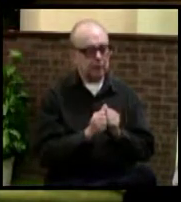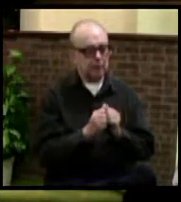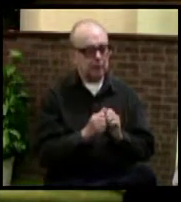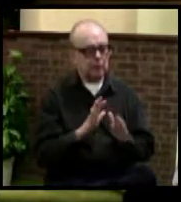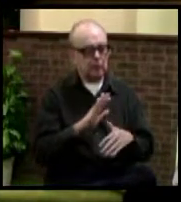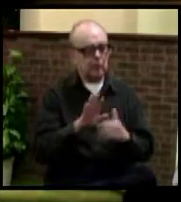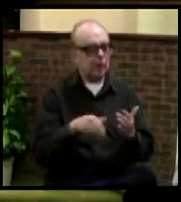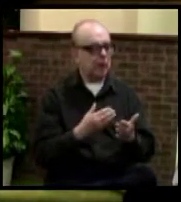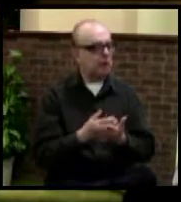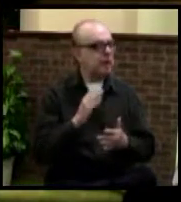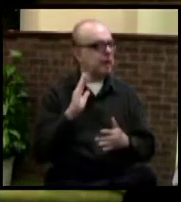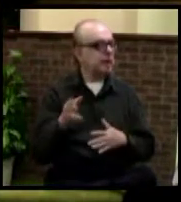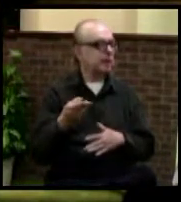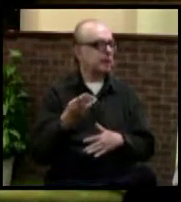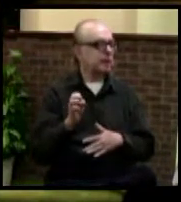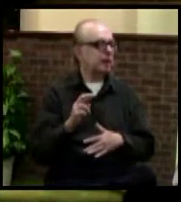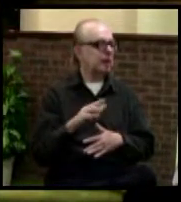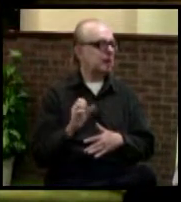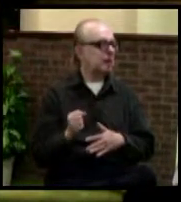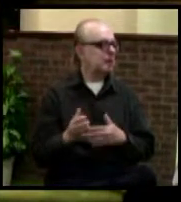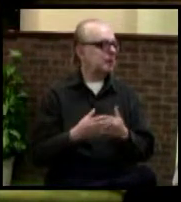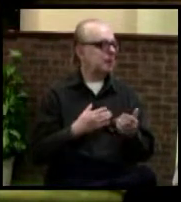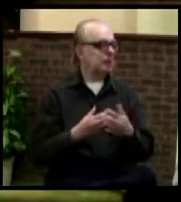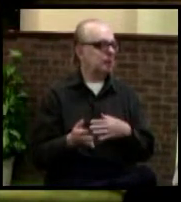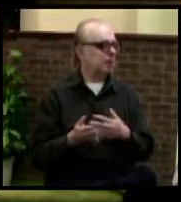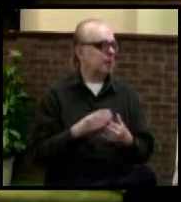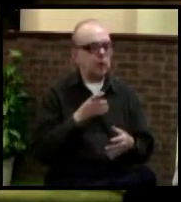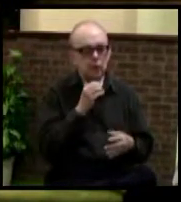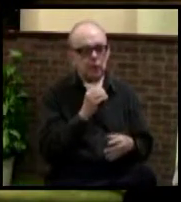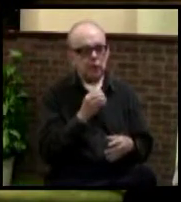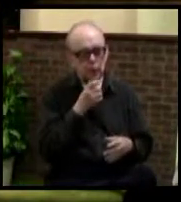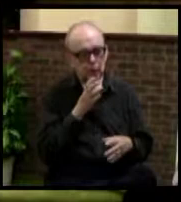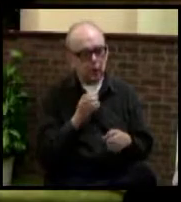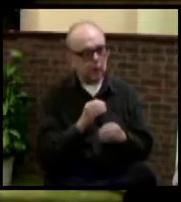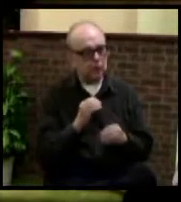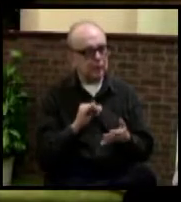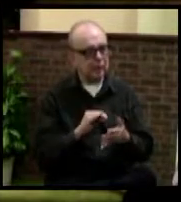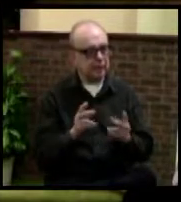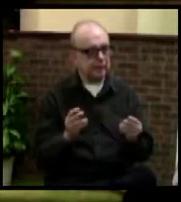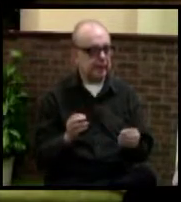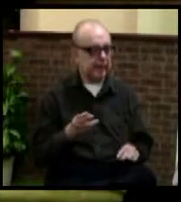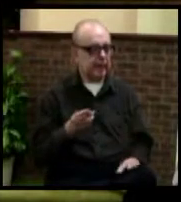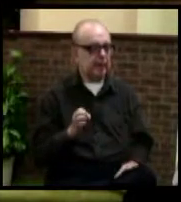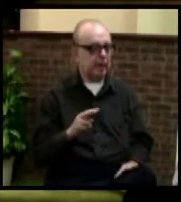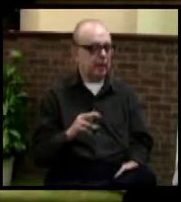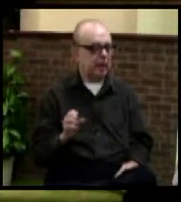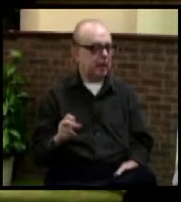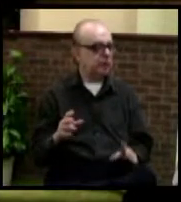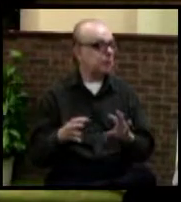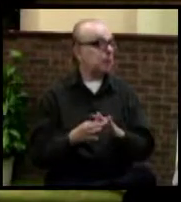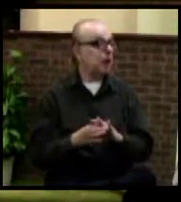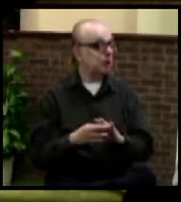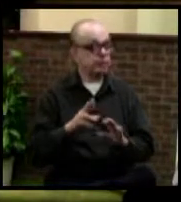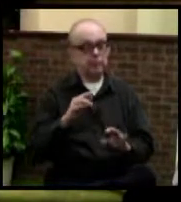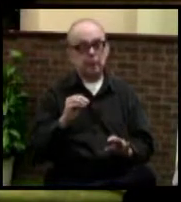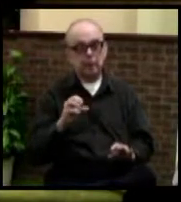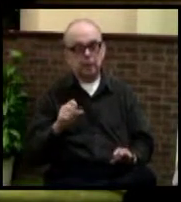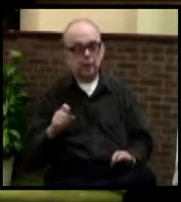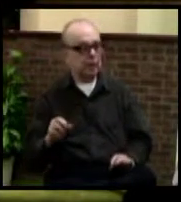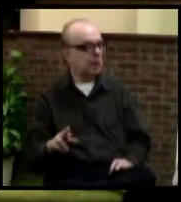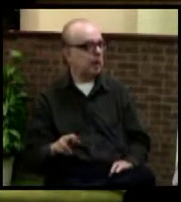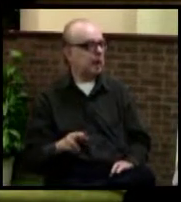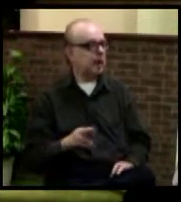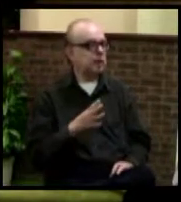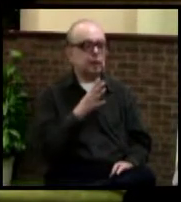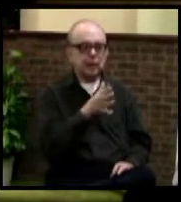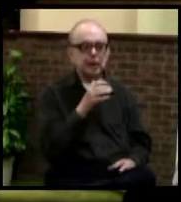his hens. It didn't matter who owned that property. Those hens were his, and you didn't